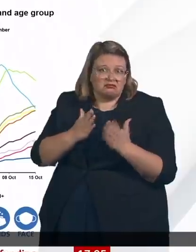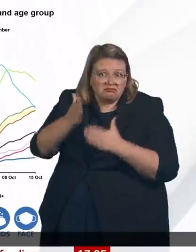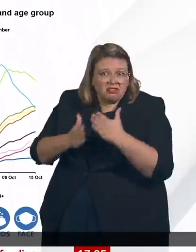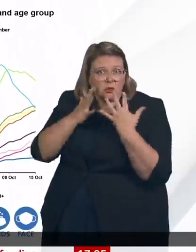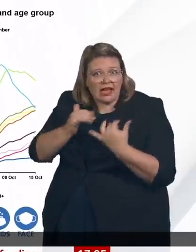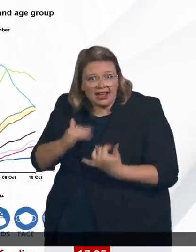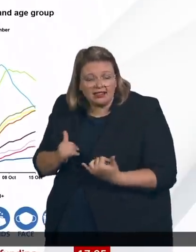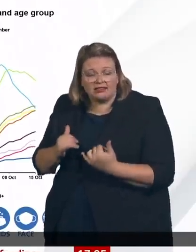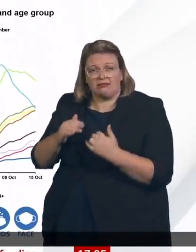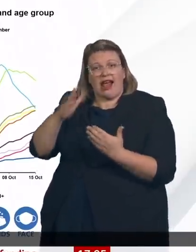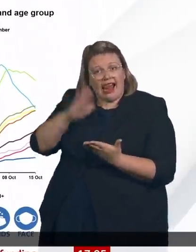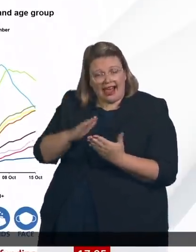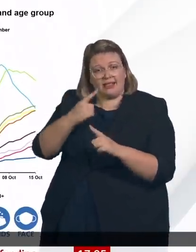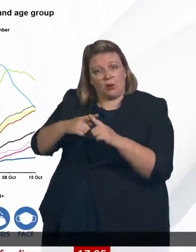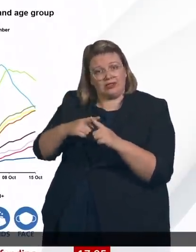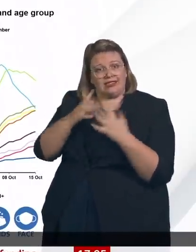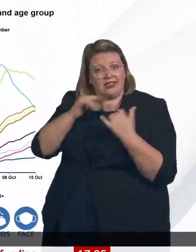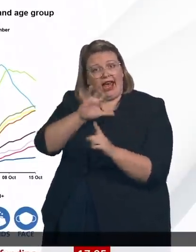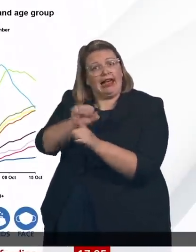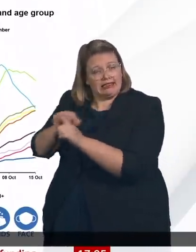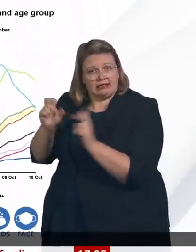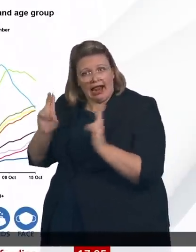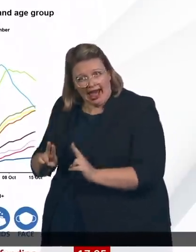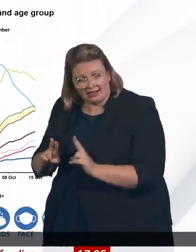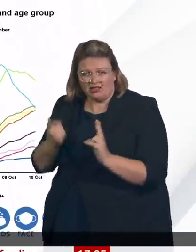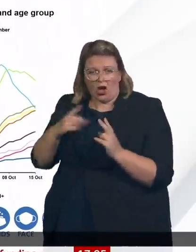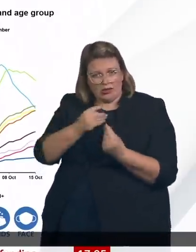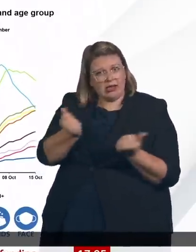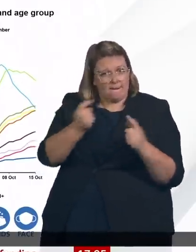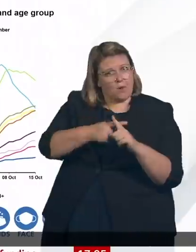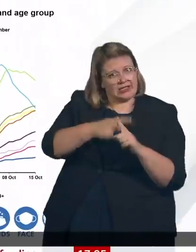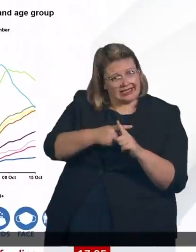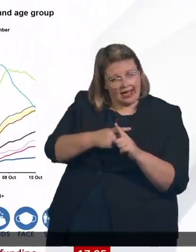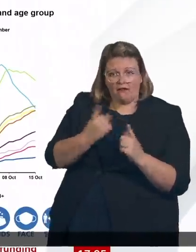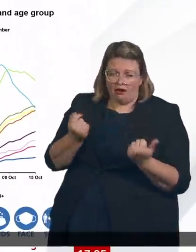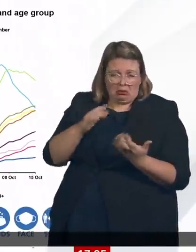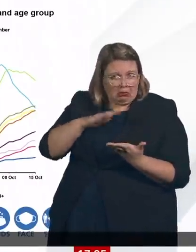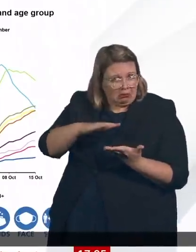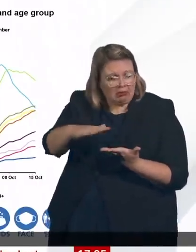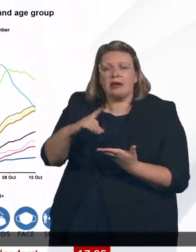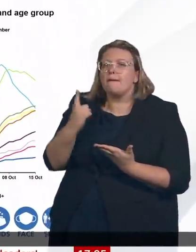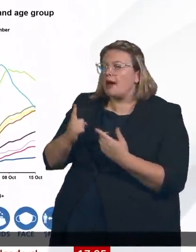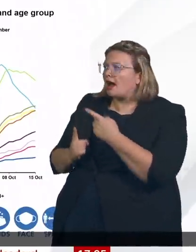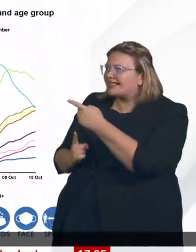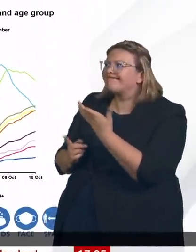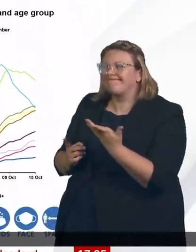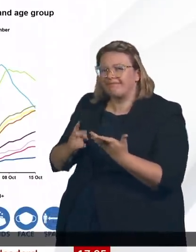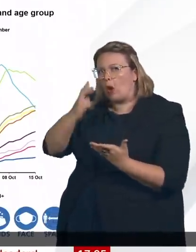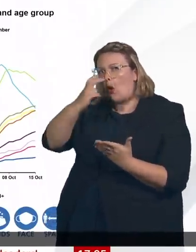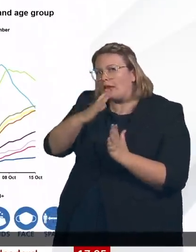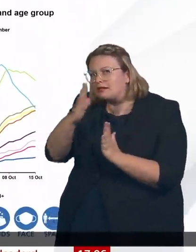increase. But the other half of the coin, if you like, are the older age groups from 30